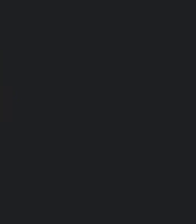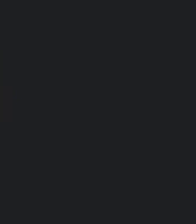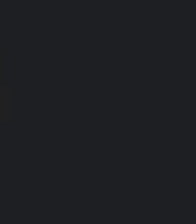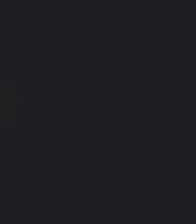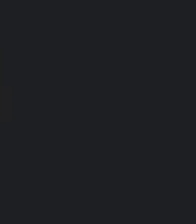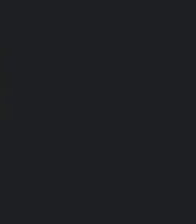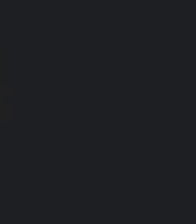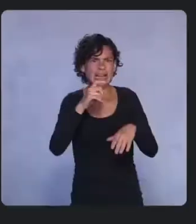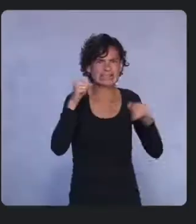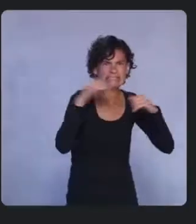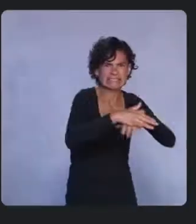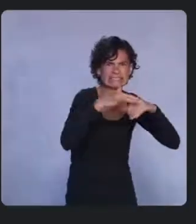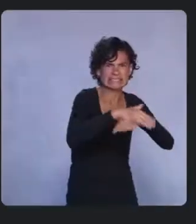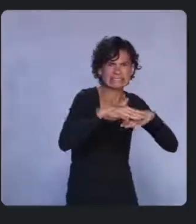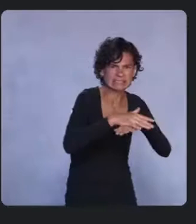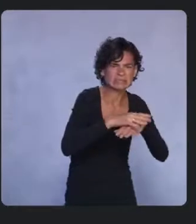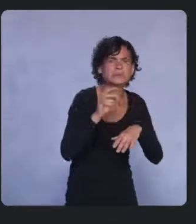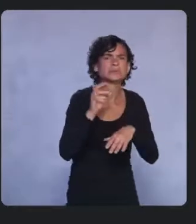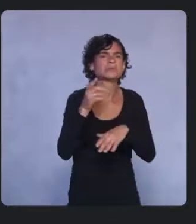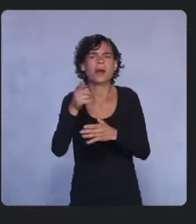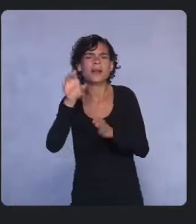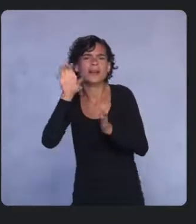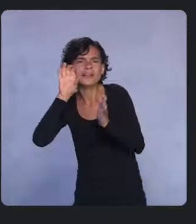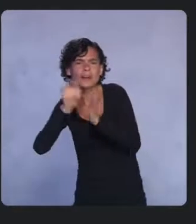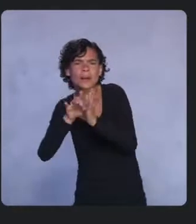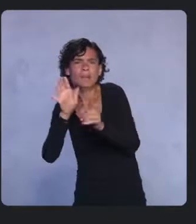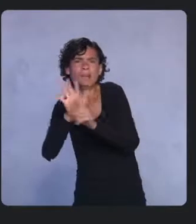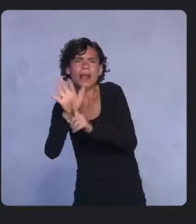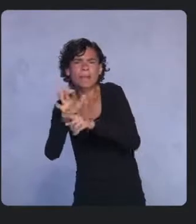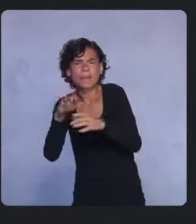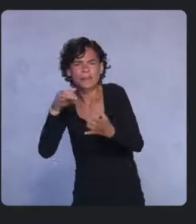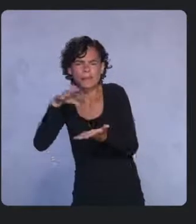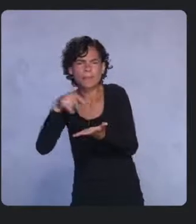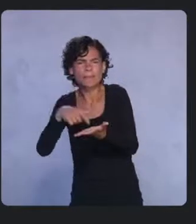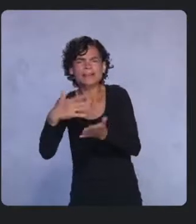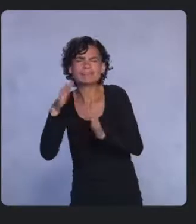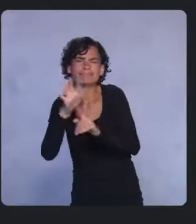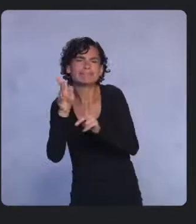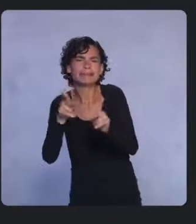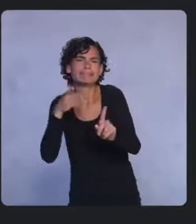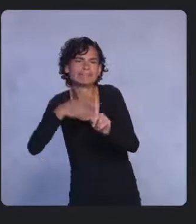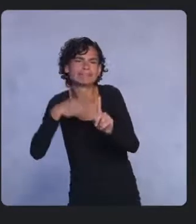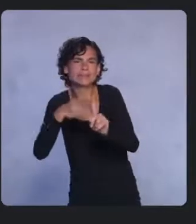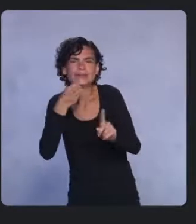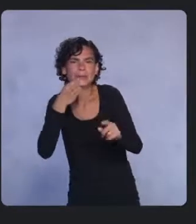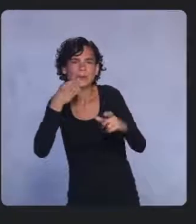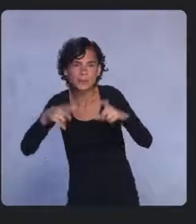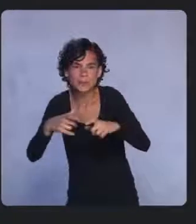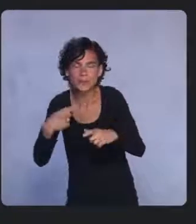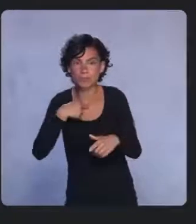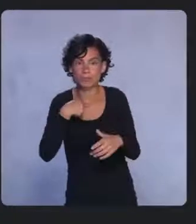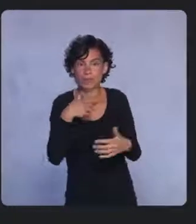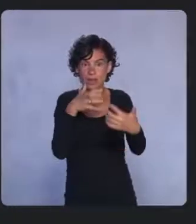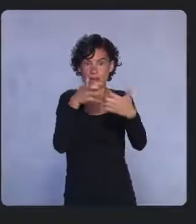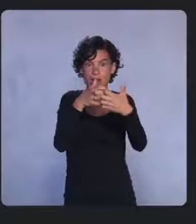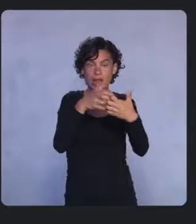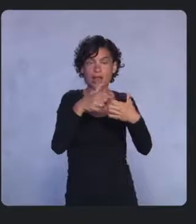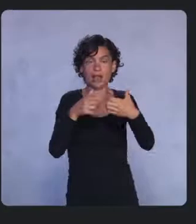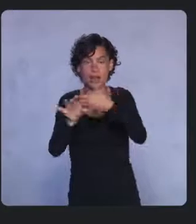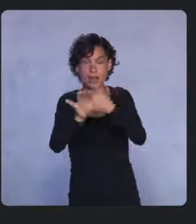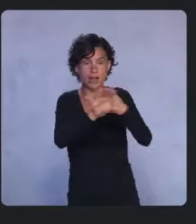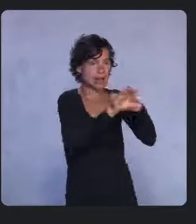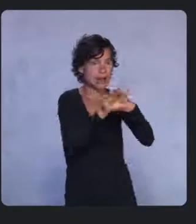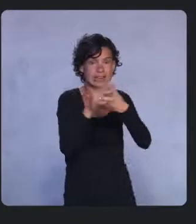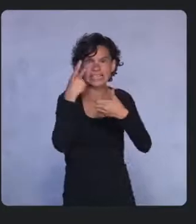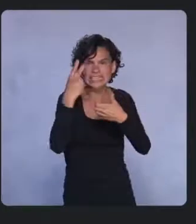gitu. Dishes. This is possible because we match what your camera sees, with millions of